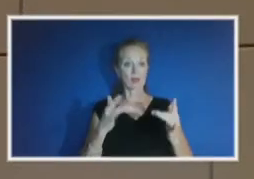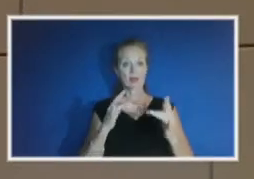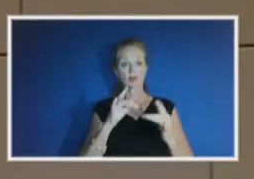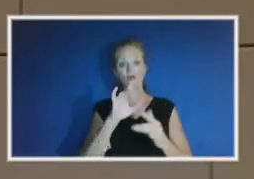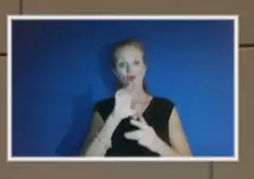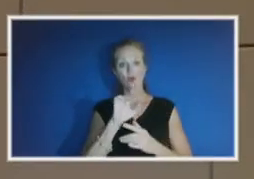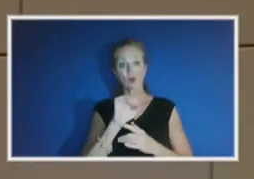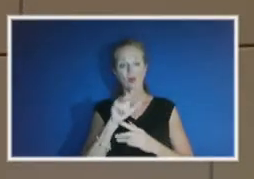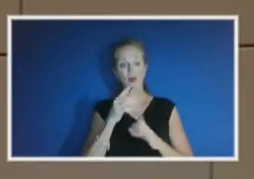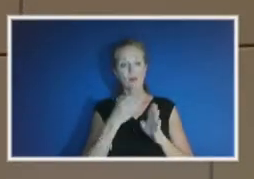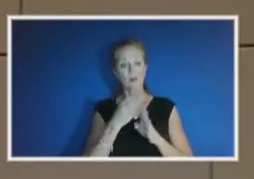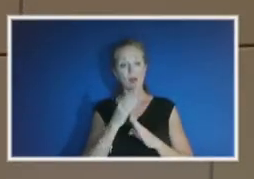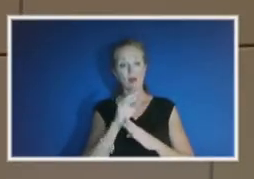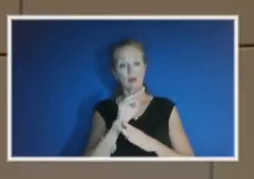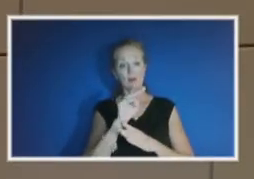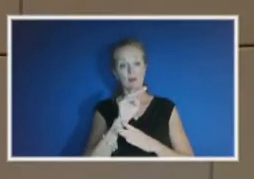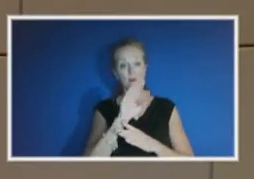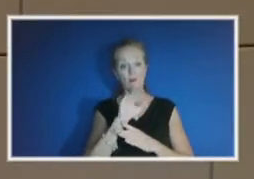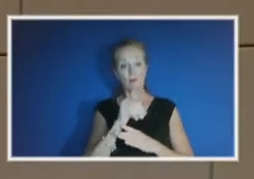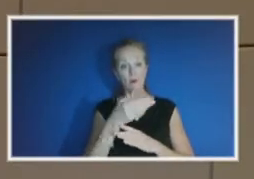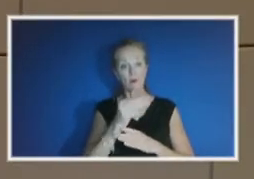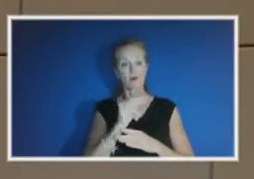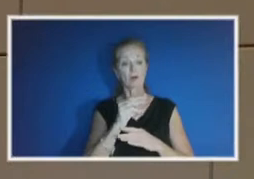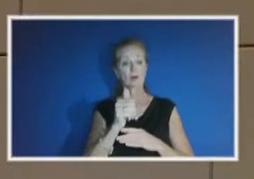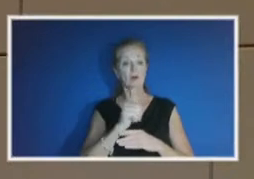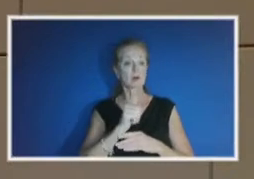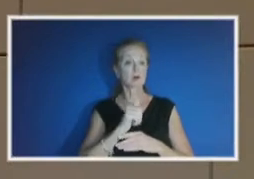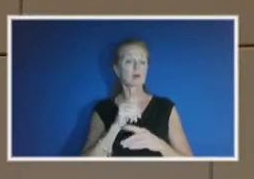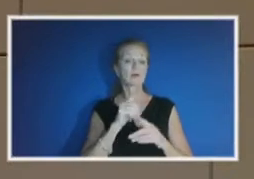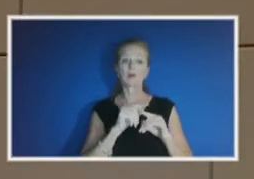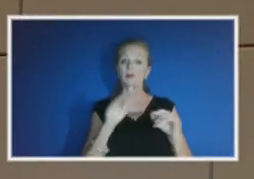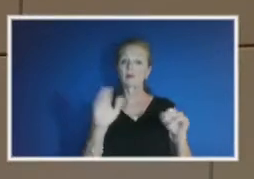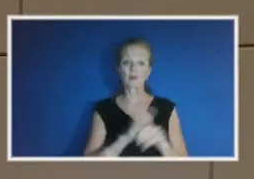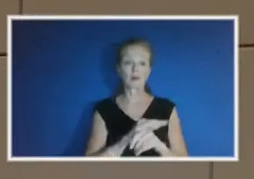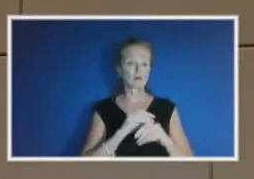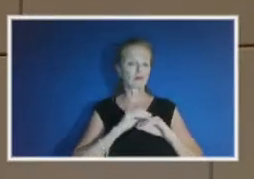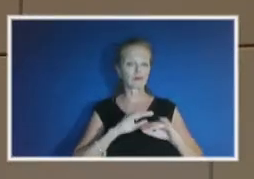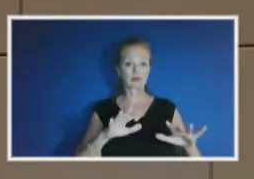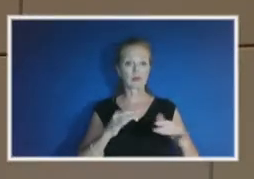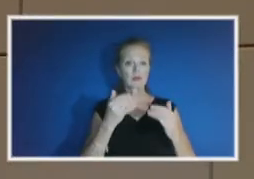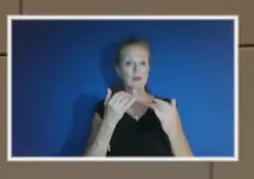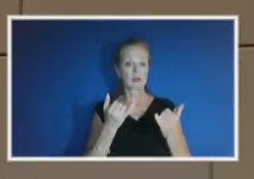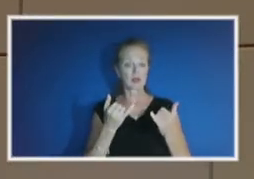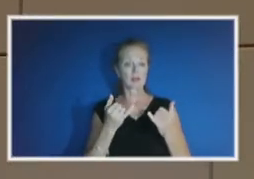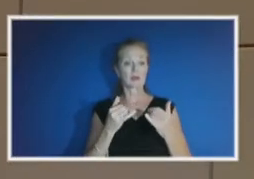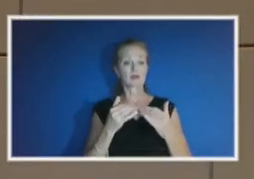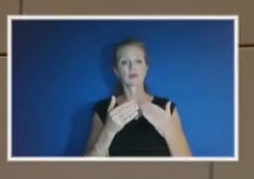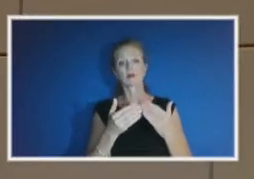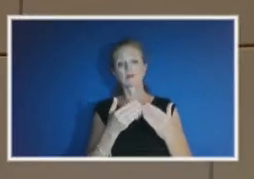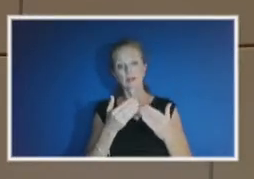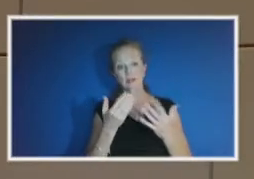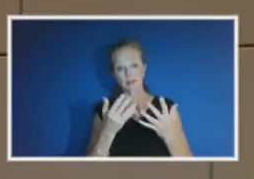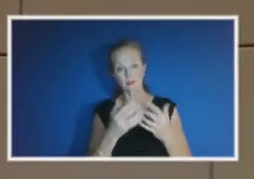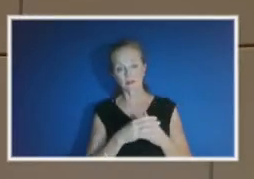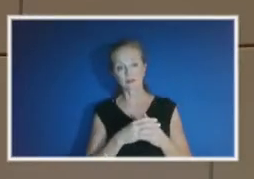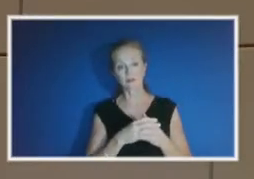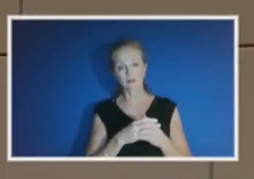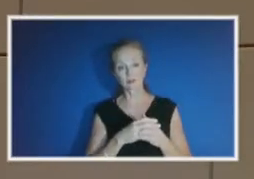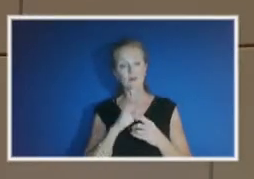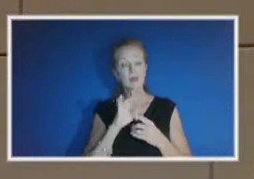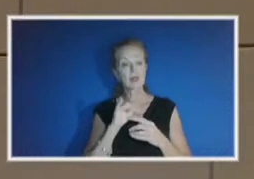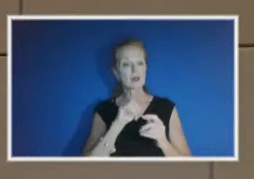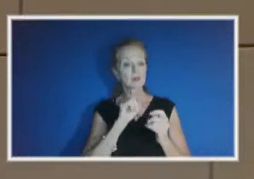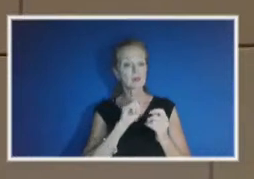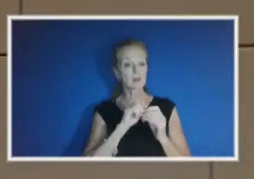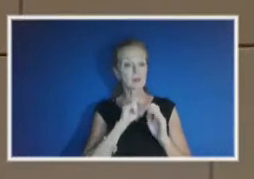form of transportation have been completely displaced. So now it is of convenience. So this particular